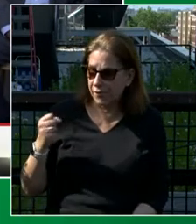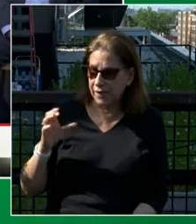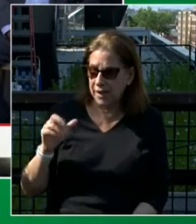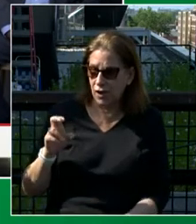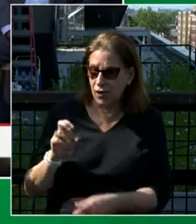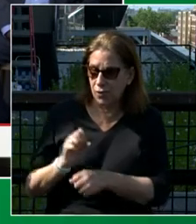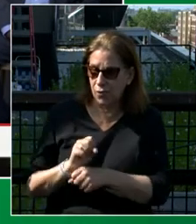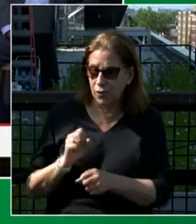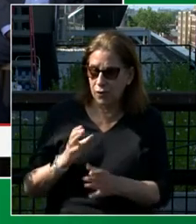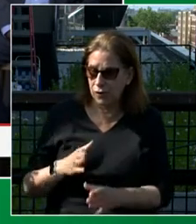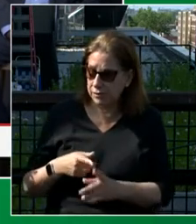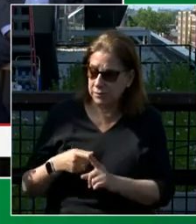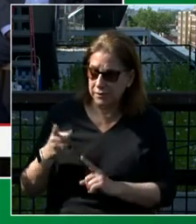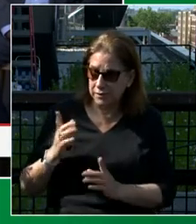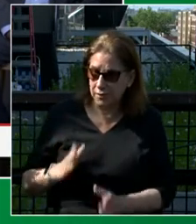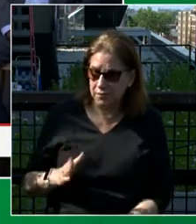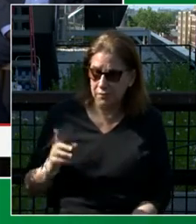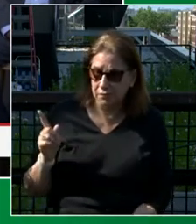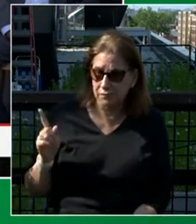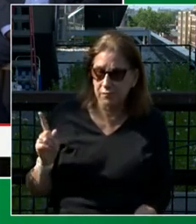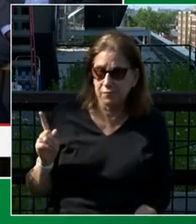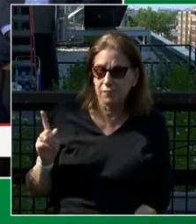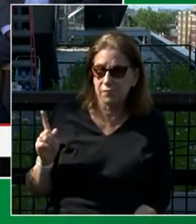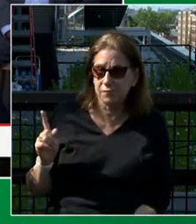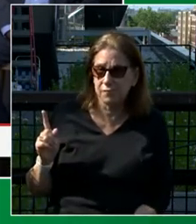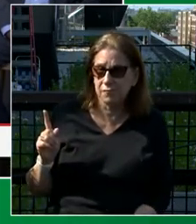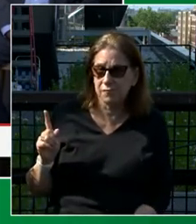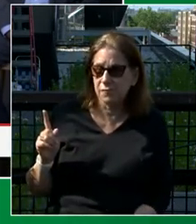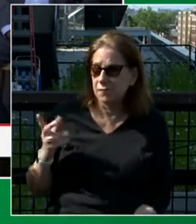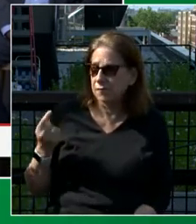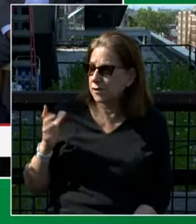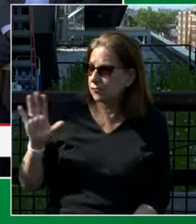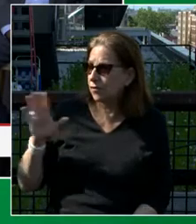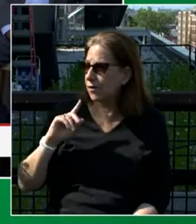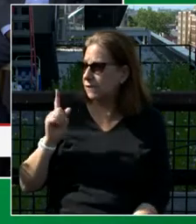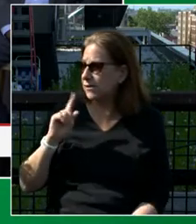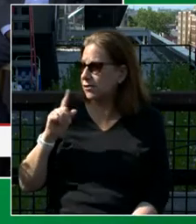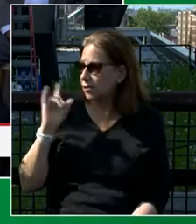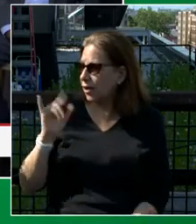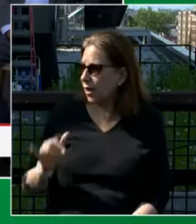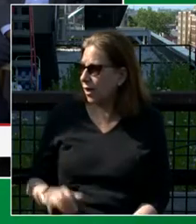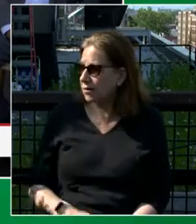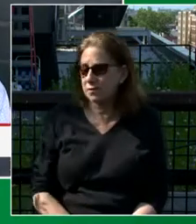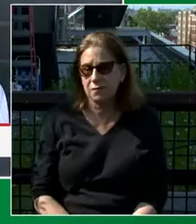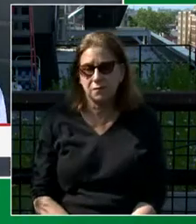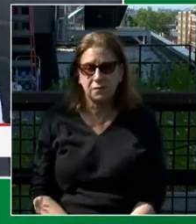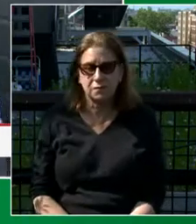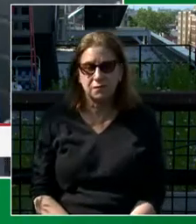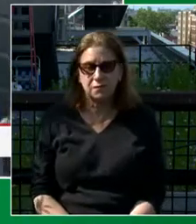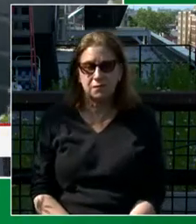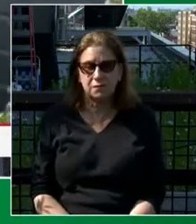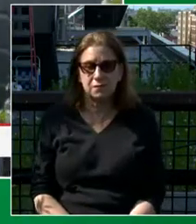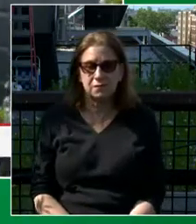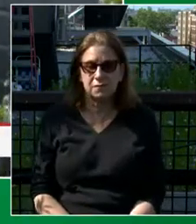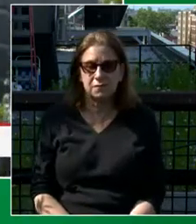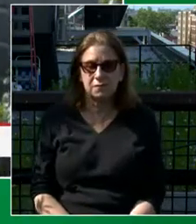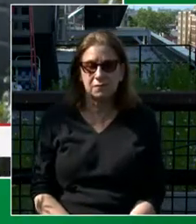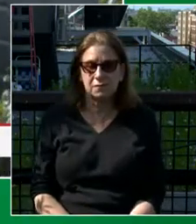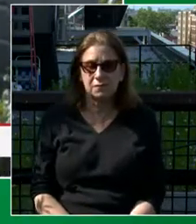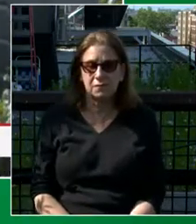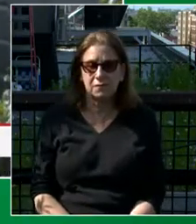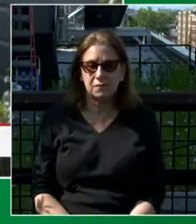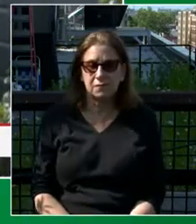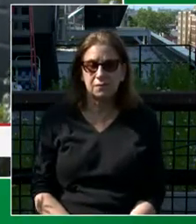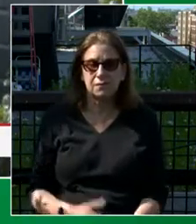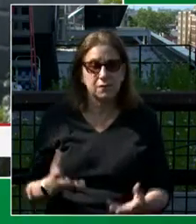to the office? How do you have that conversation with your team members? Yeah, well, we want everyone to be safe. We recommend that everyone